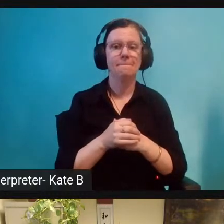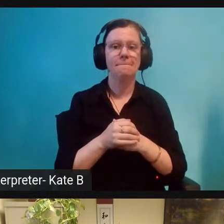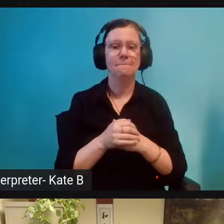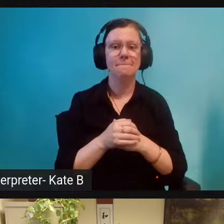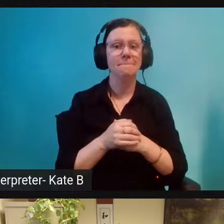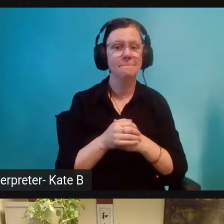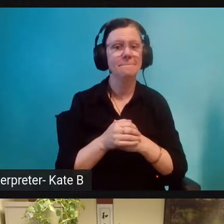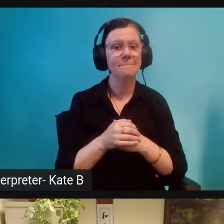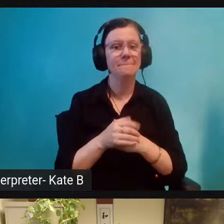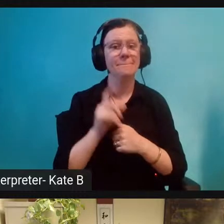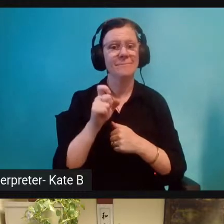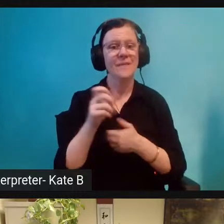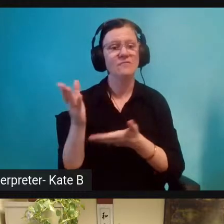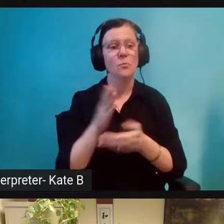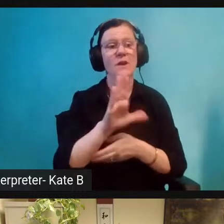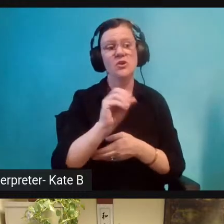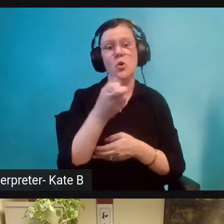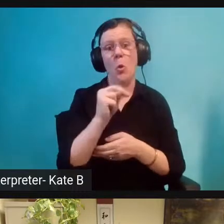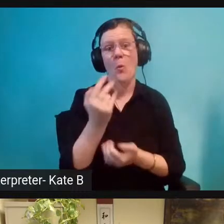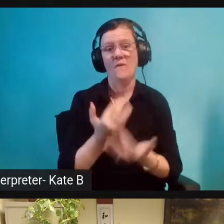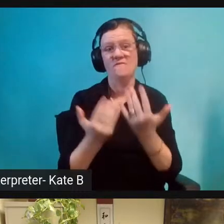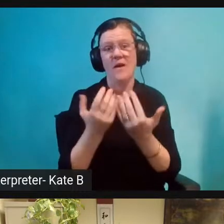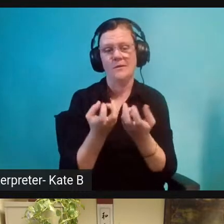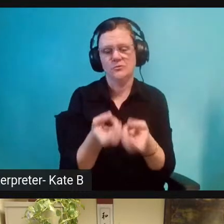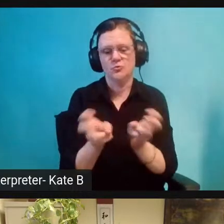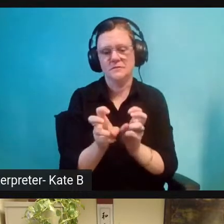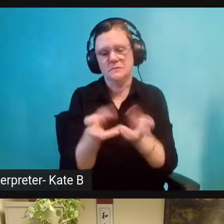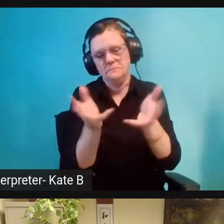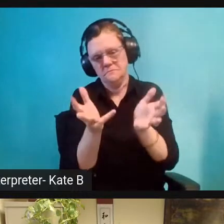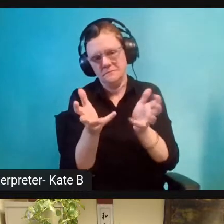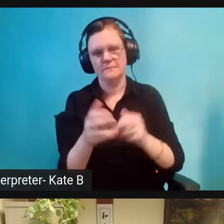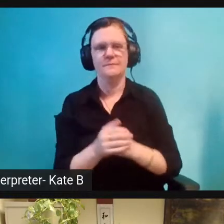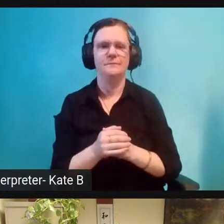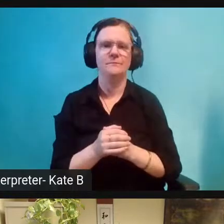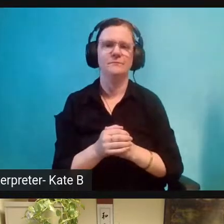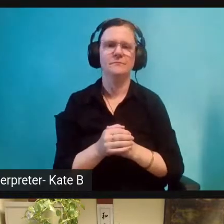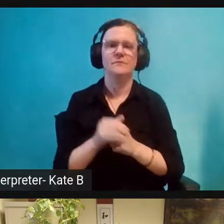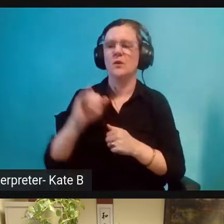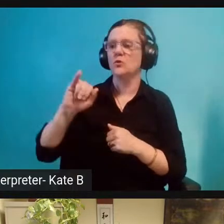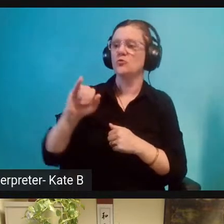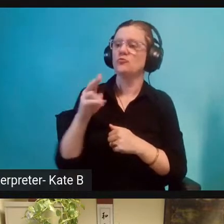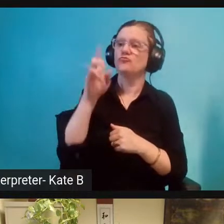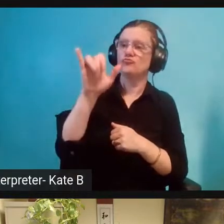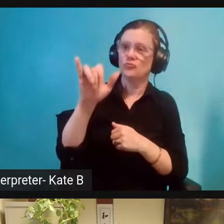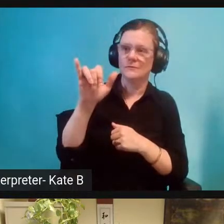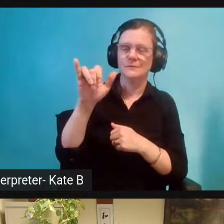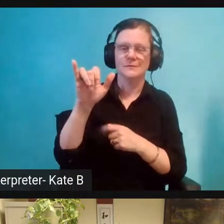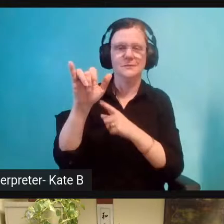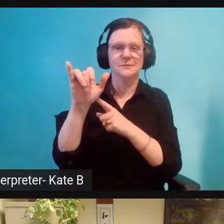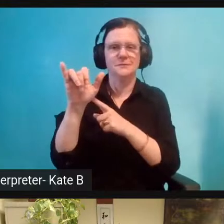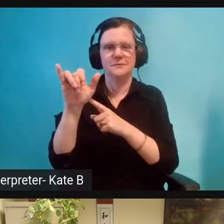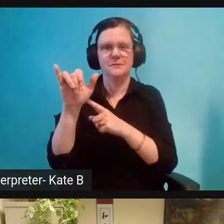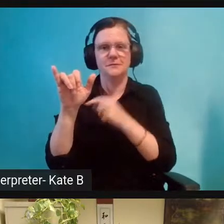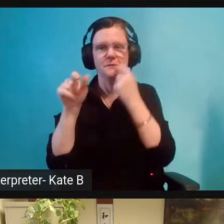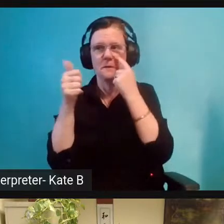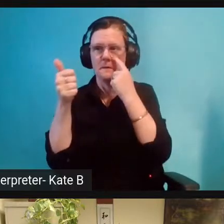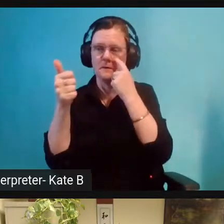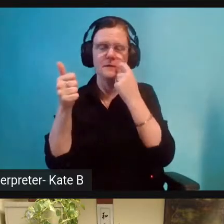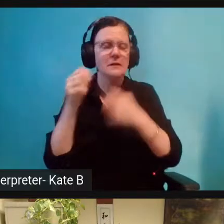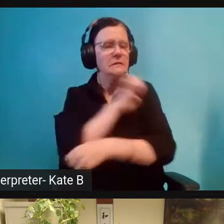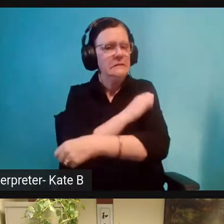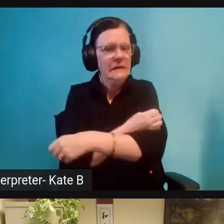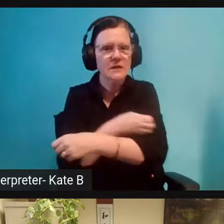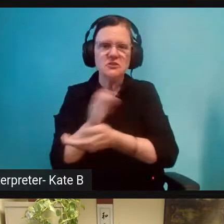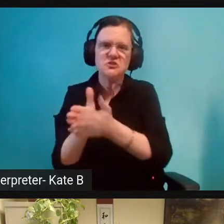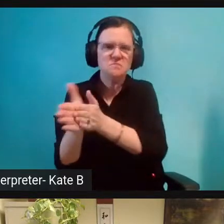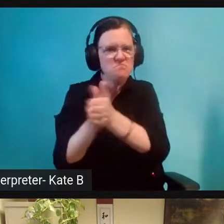you have to bring your own fire to this chat. Judy Heumann has brought fire and heat to issues